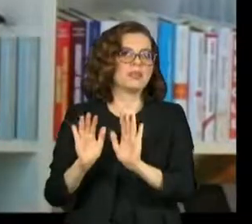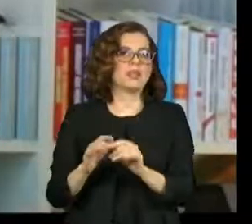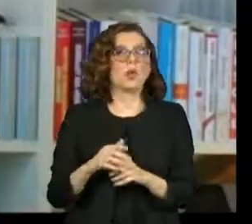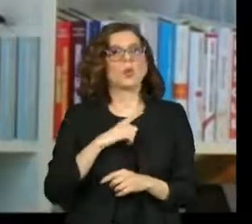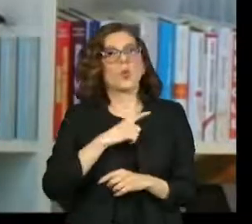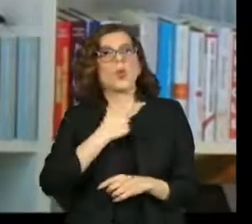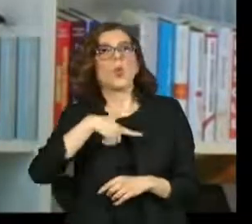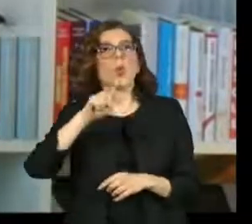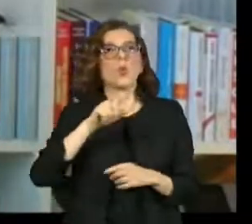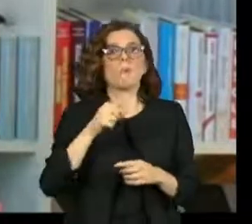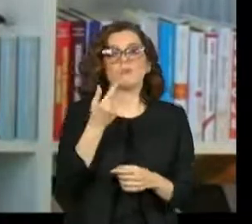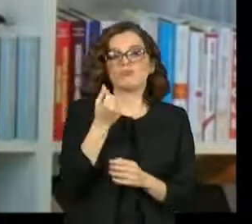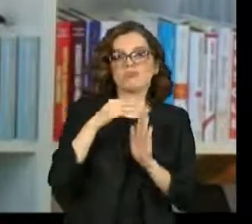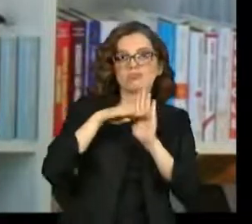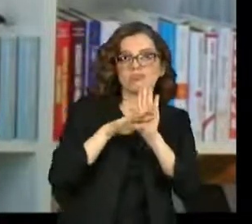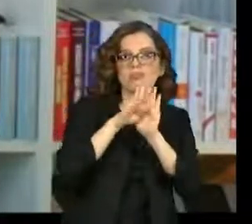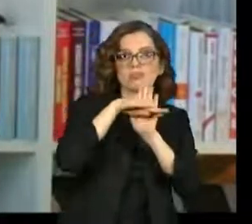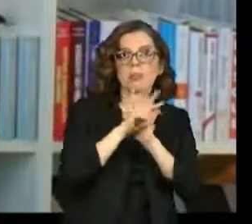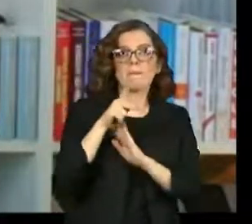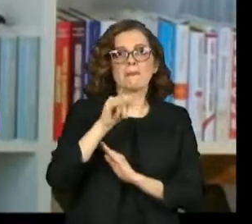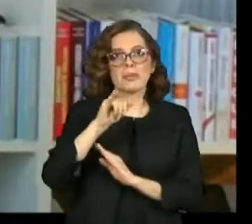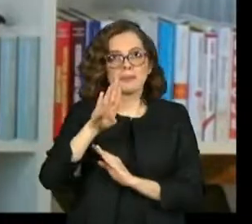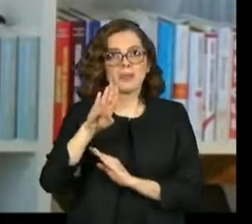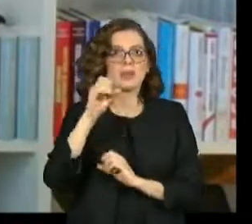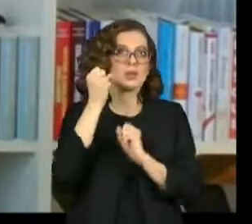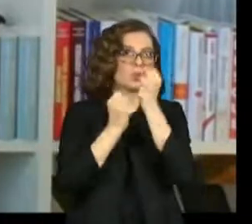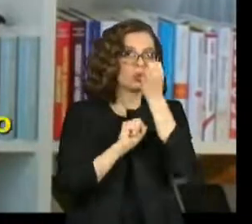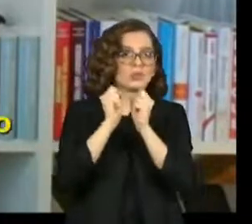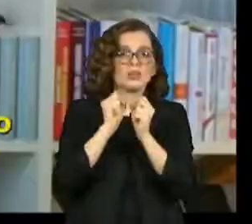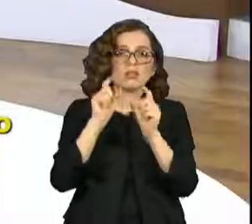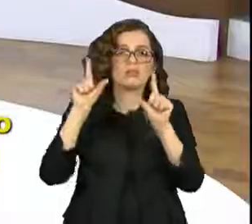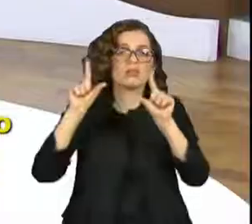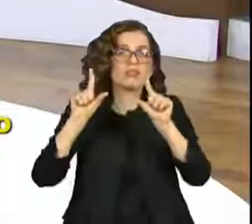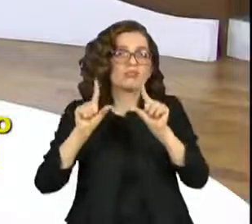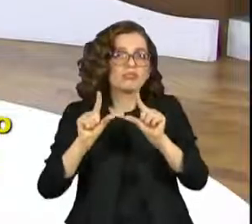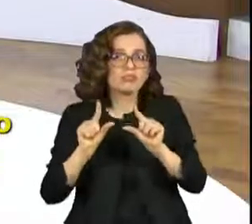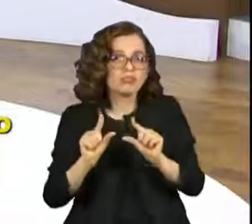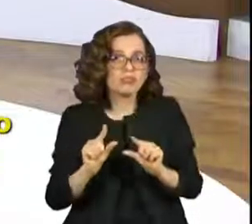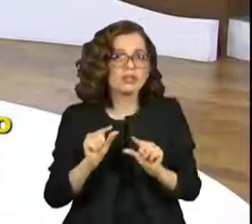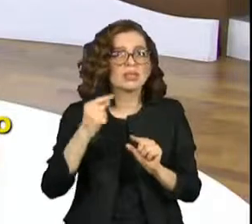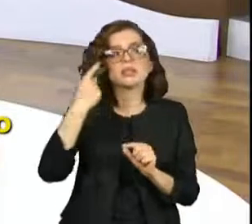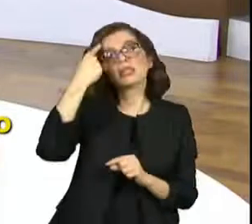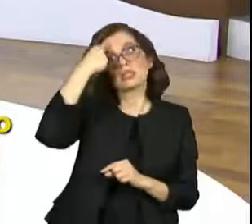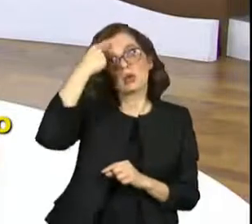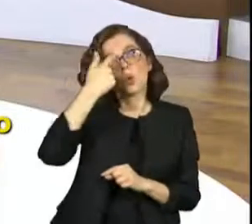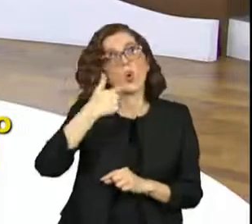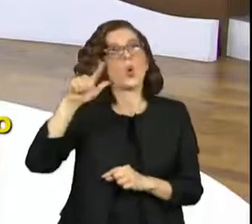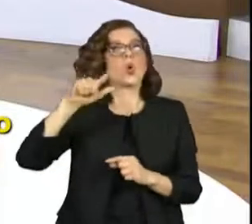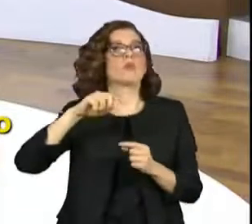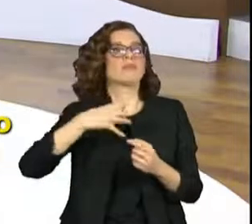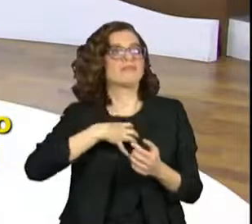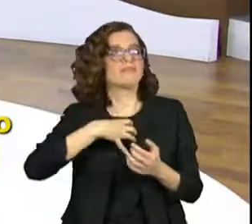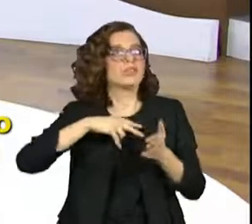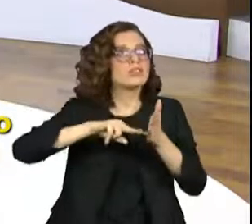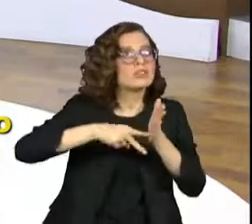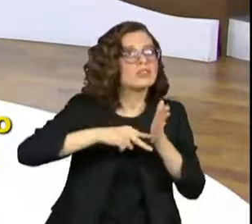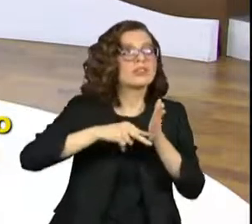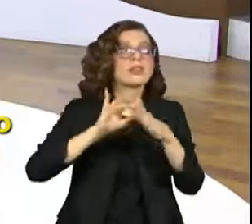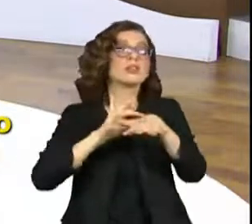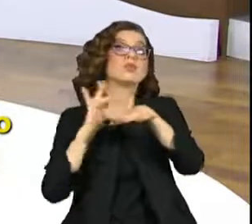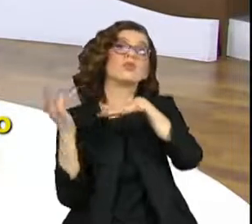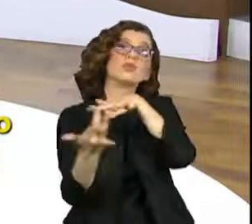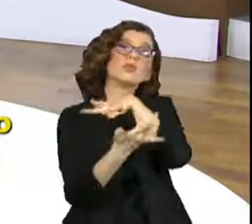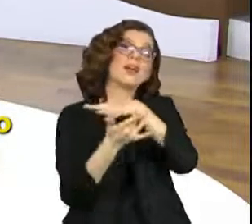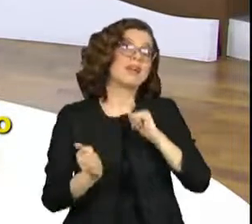And manufacturing has shrunk as a share of GDP in many countries. And I think thinking about unionization of digital workers,